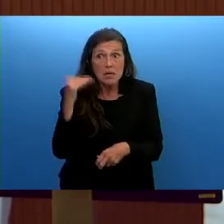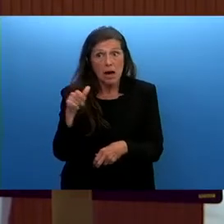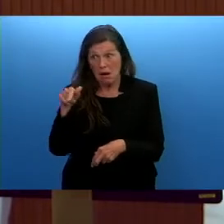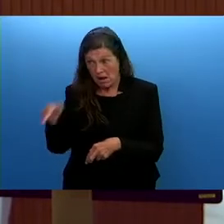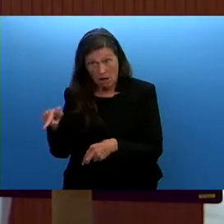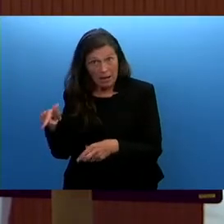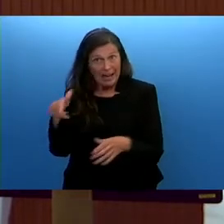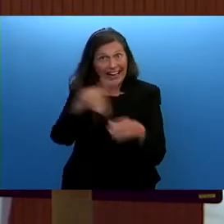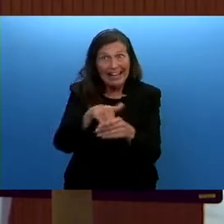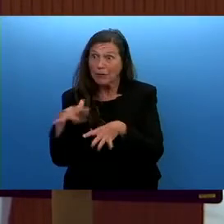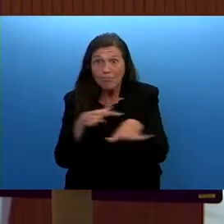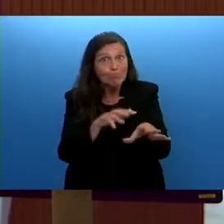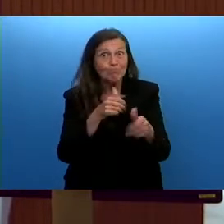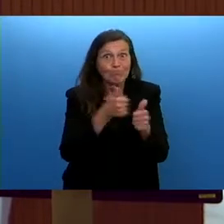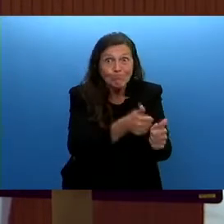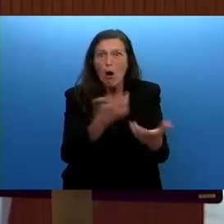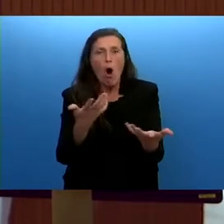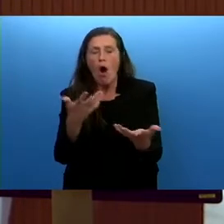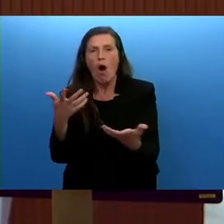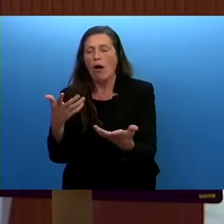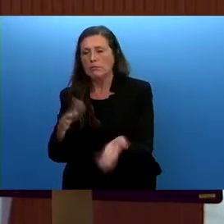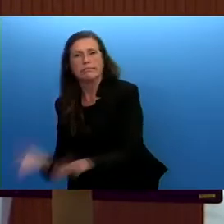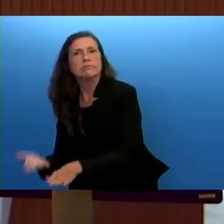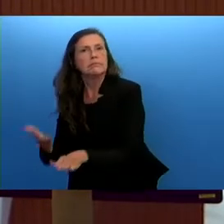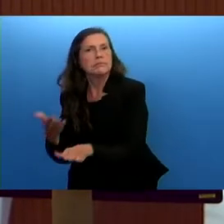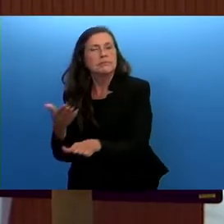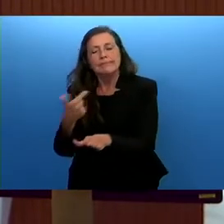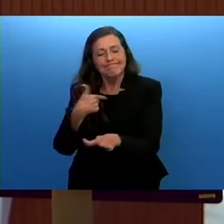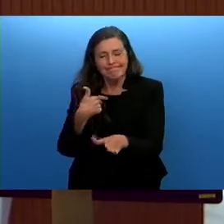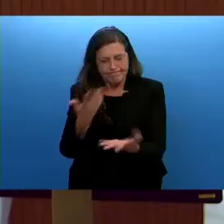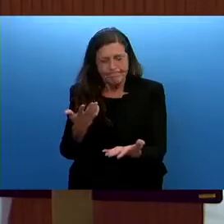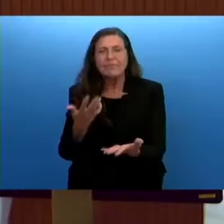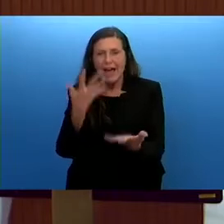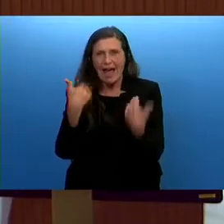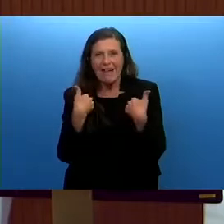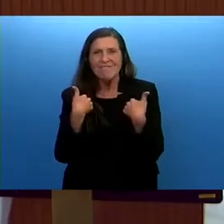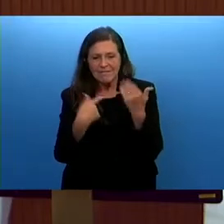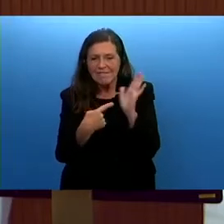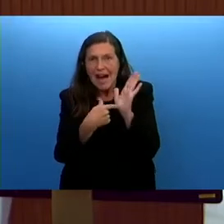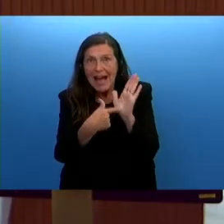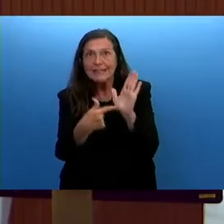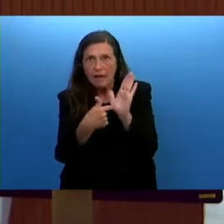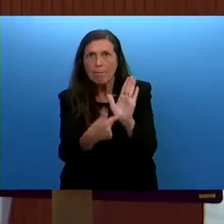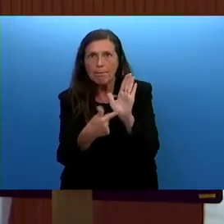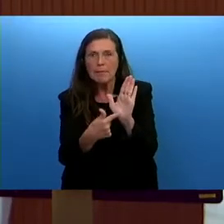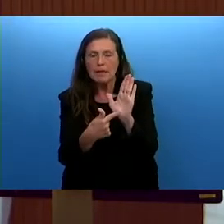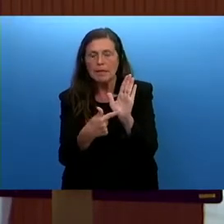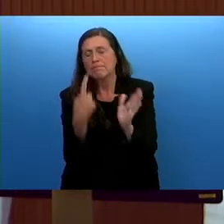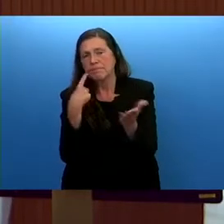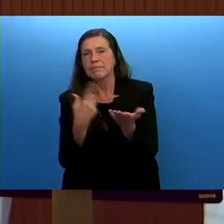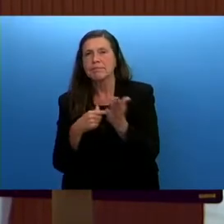systematic disaggregated data collection, there are some examples that illustrate the case. For